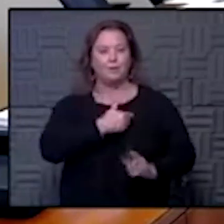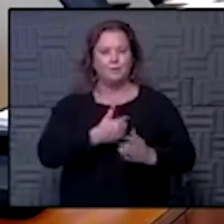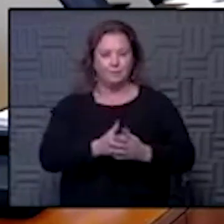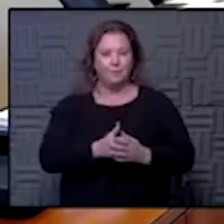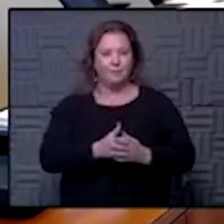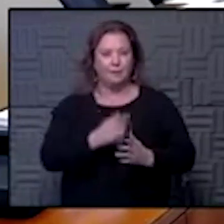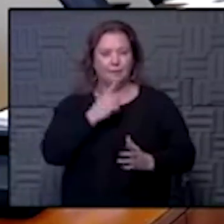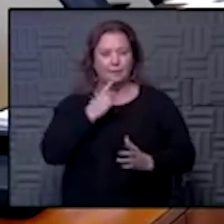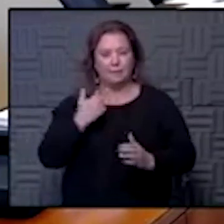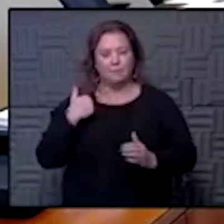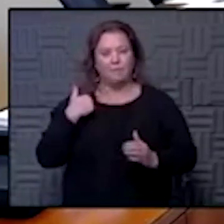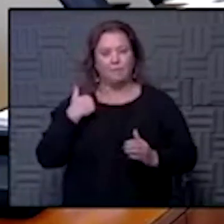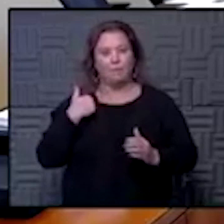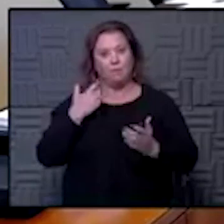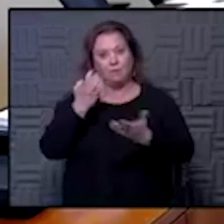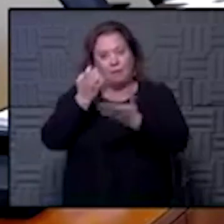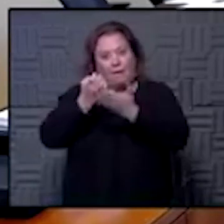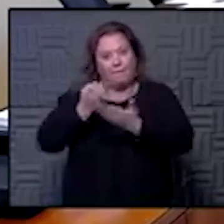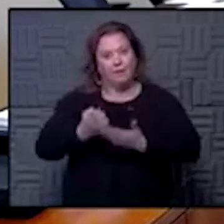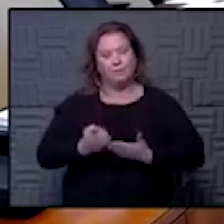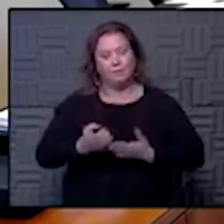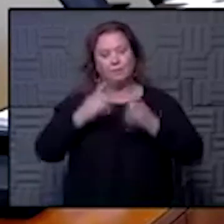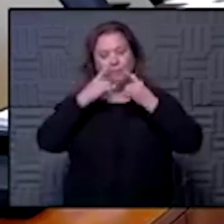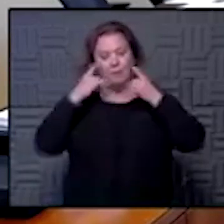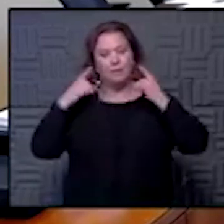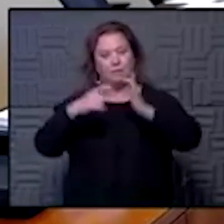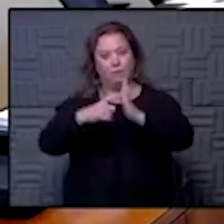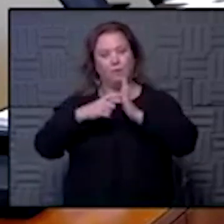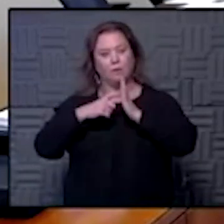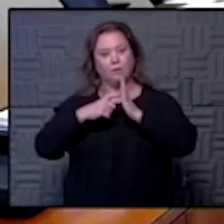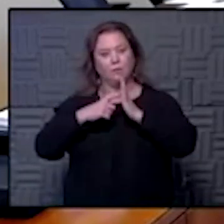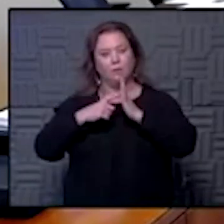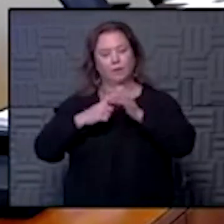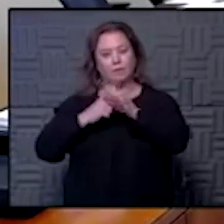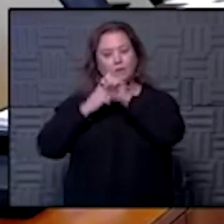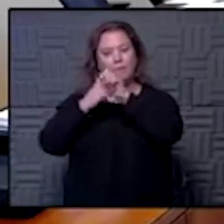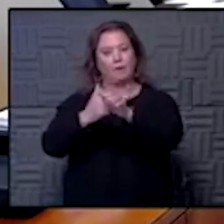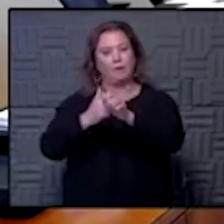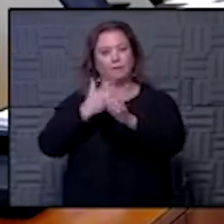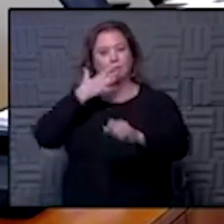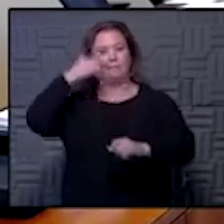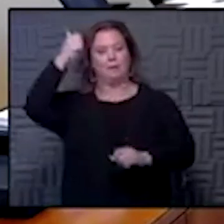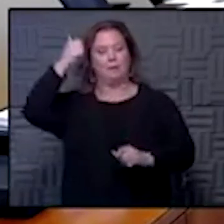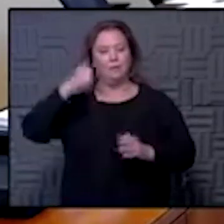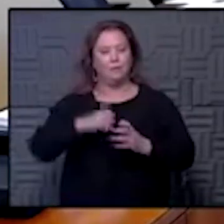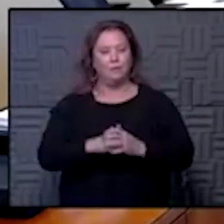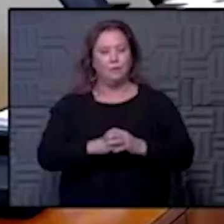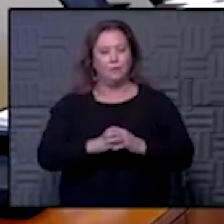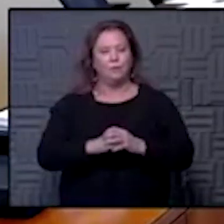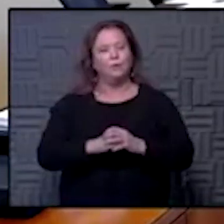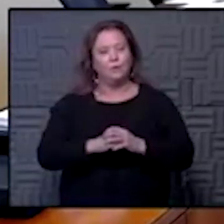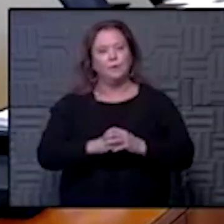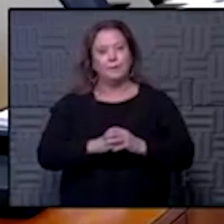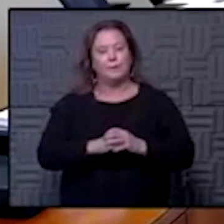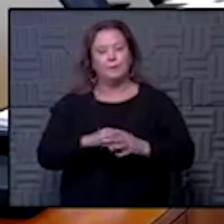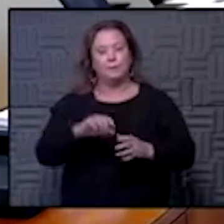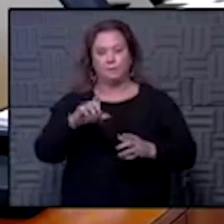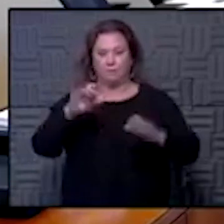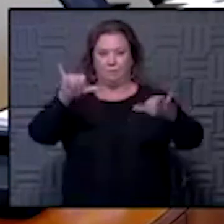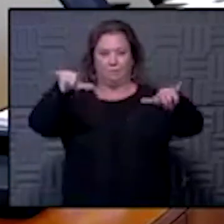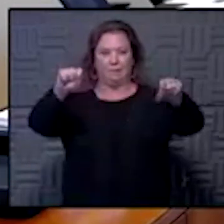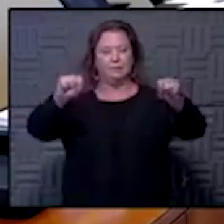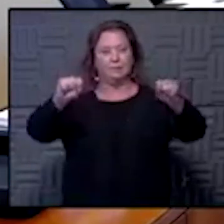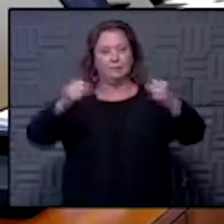said earlier, there's evidence that where there are mask mandates that the compliance is much better. And so